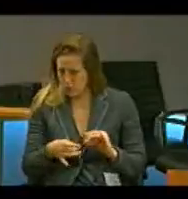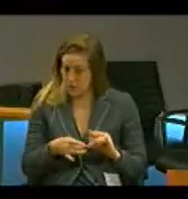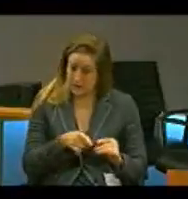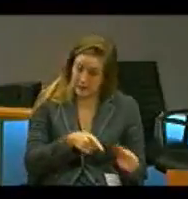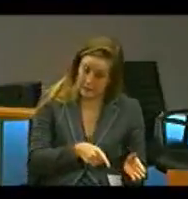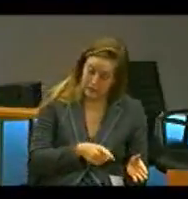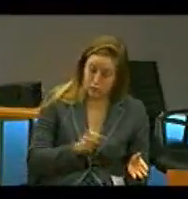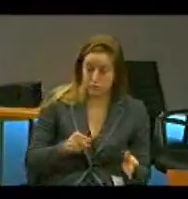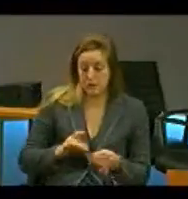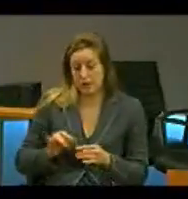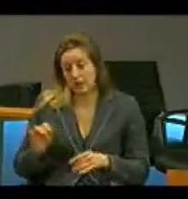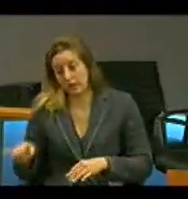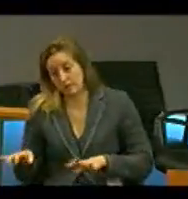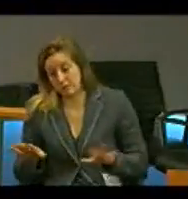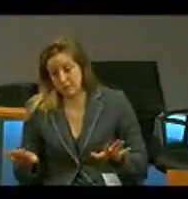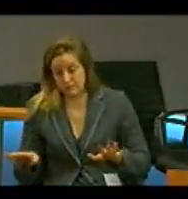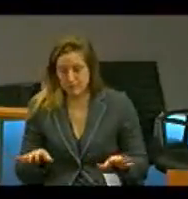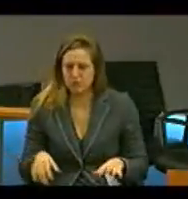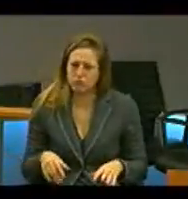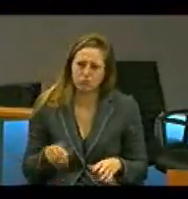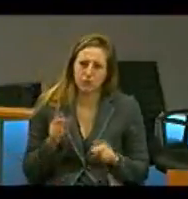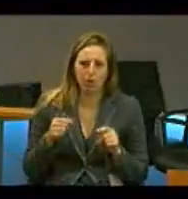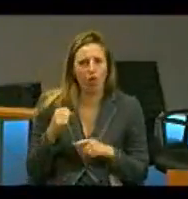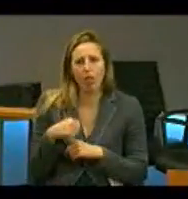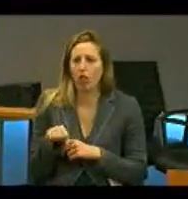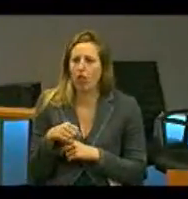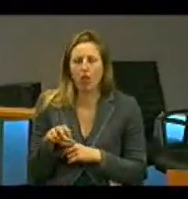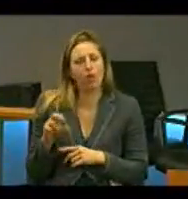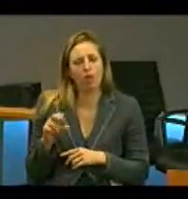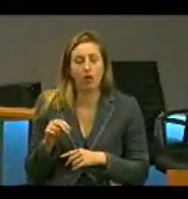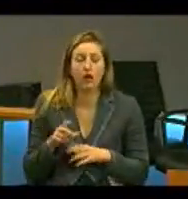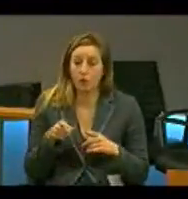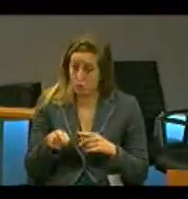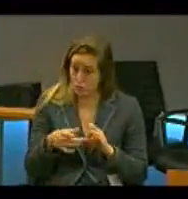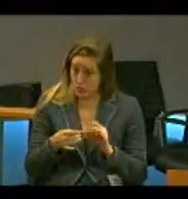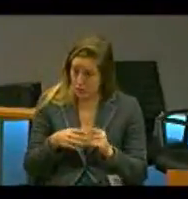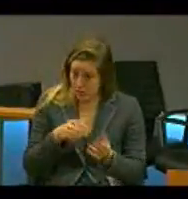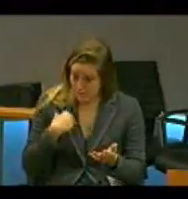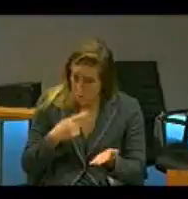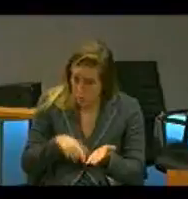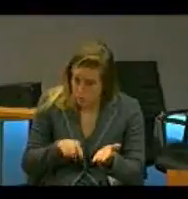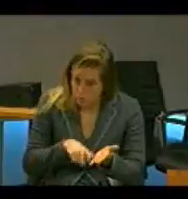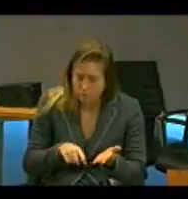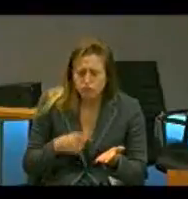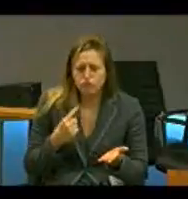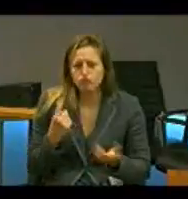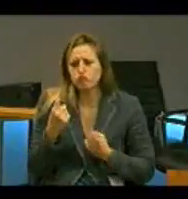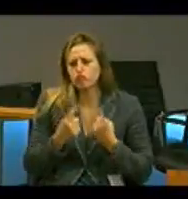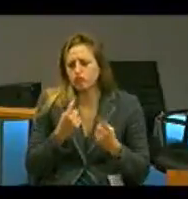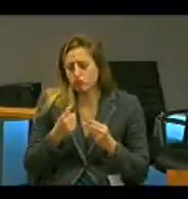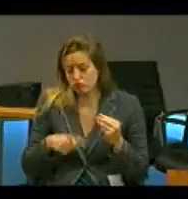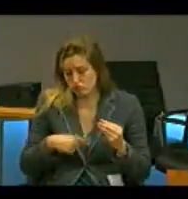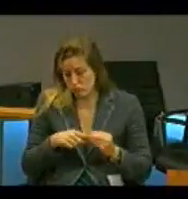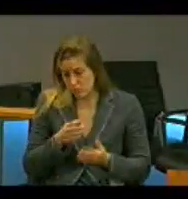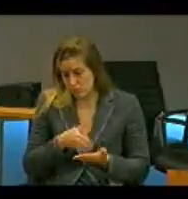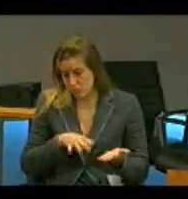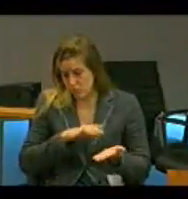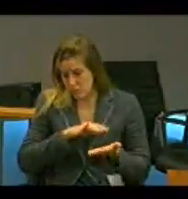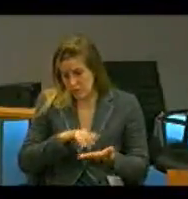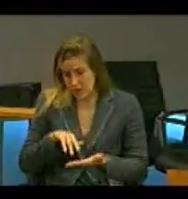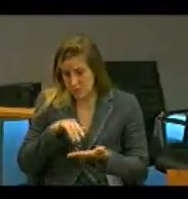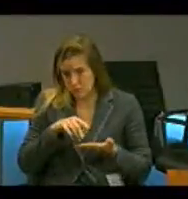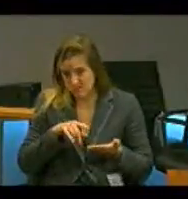that, and people shake their heads no. And you said there's research. And I was wondering if there's some studies that you